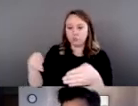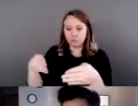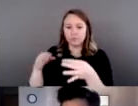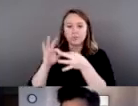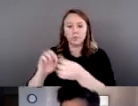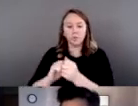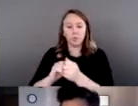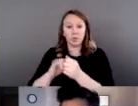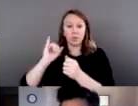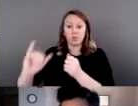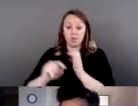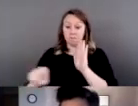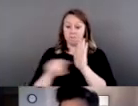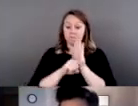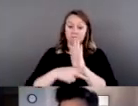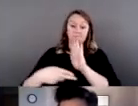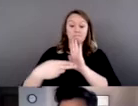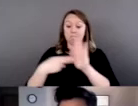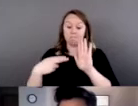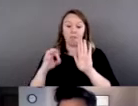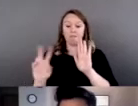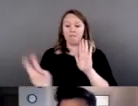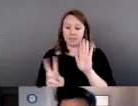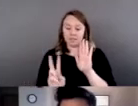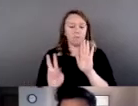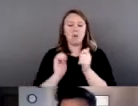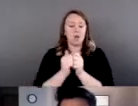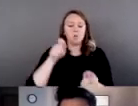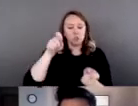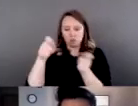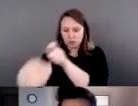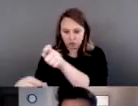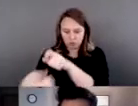stigma of victimization. So we can take like a